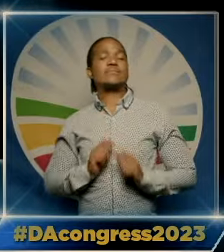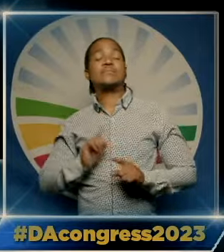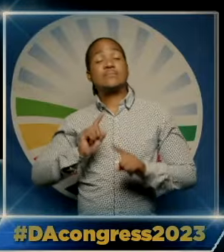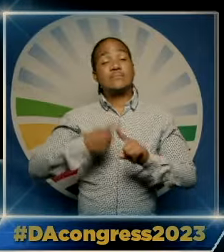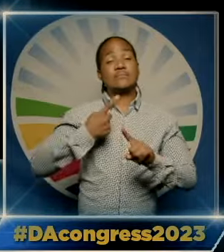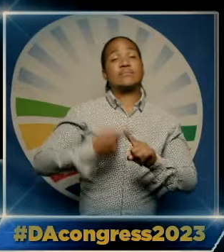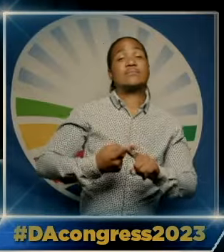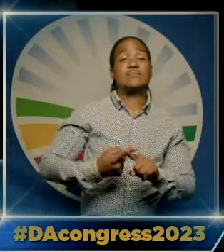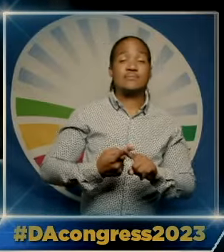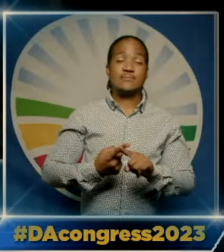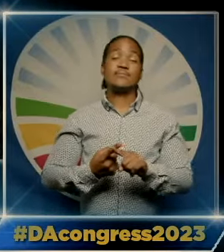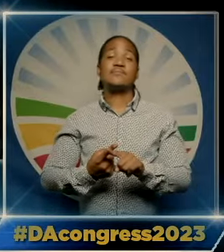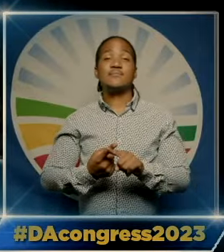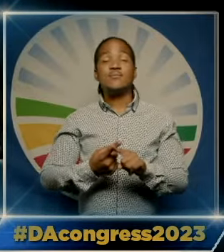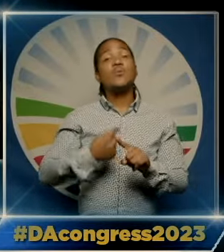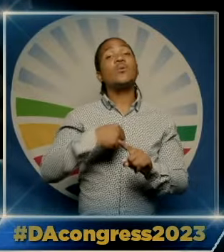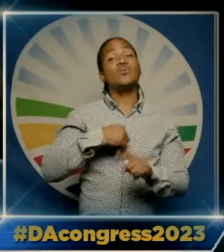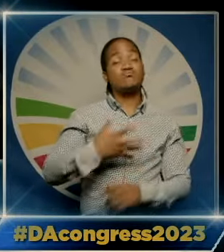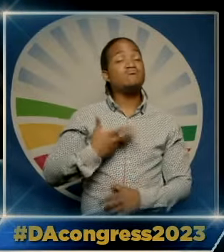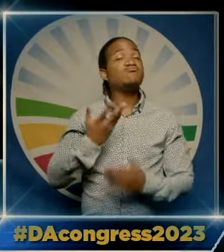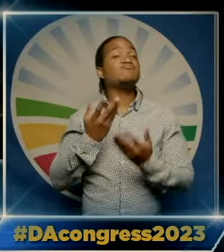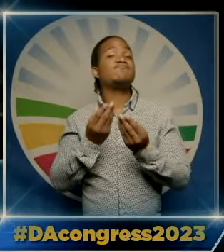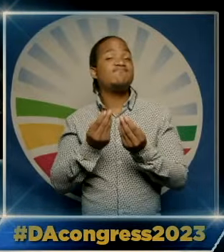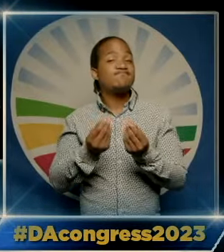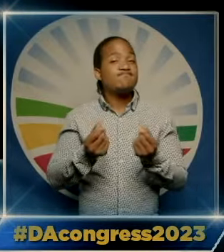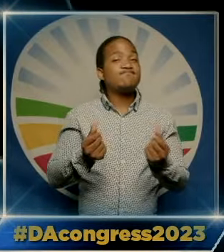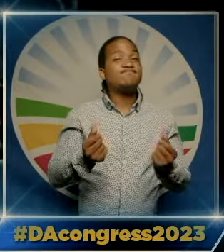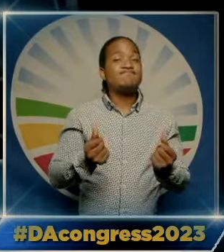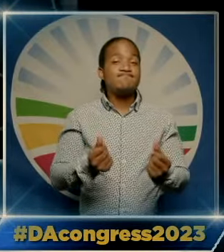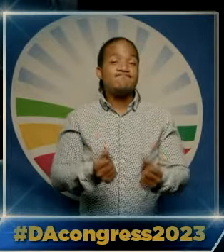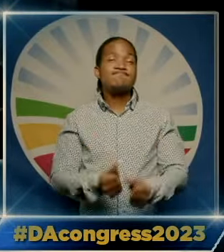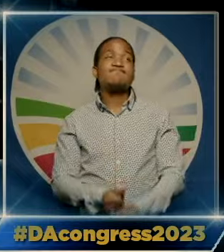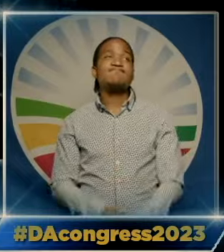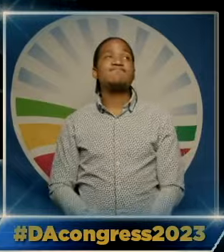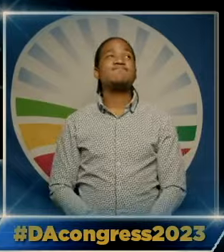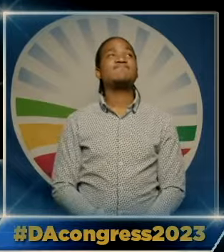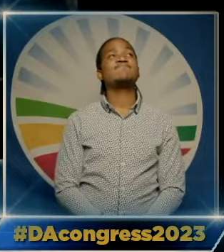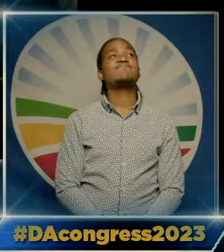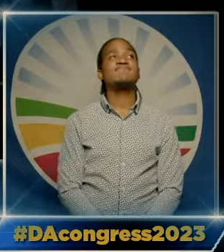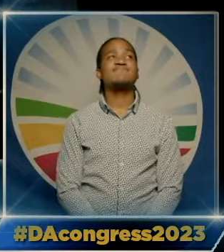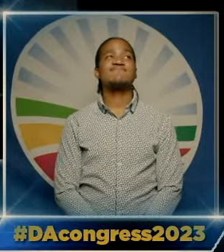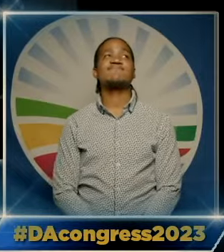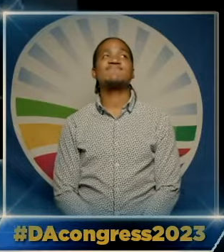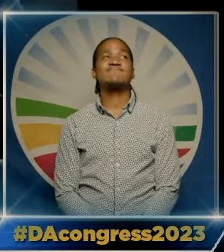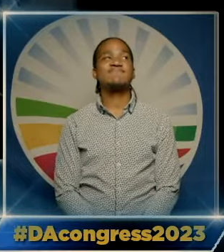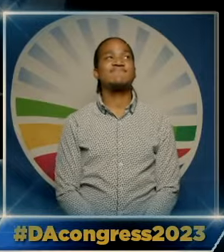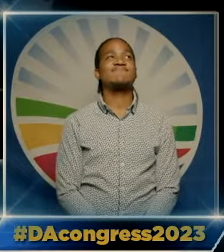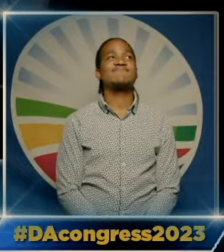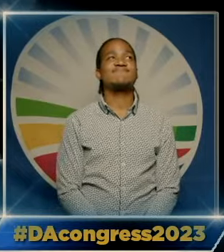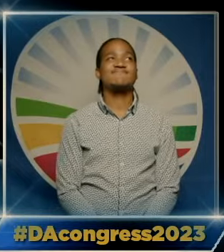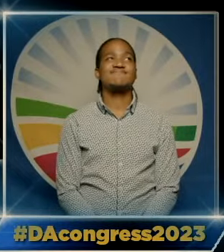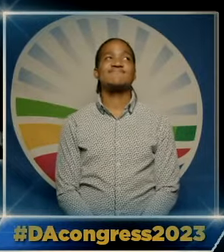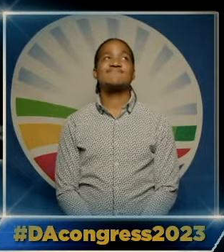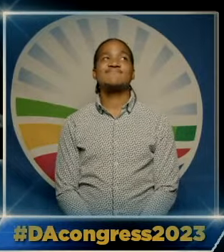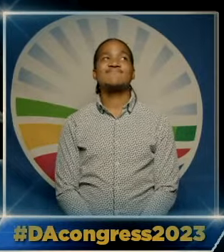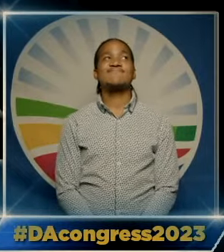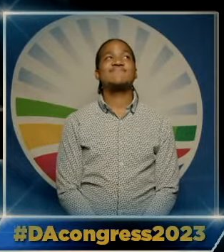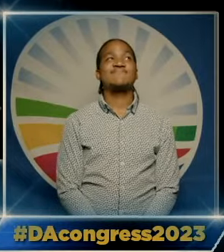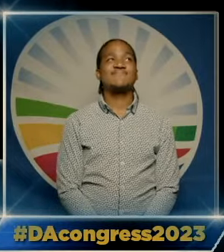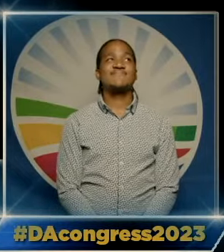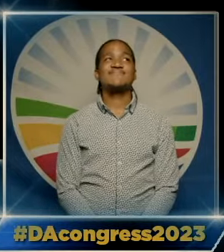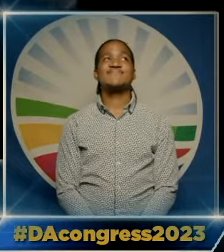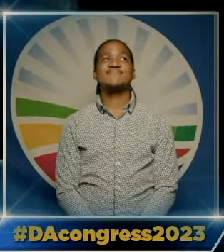excuses. My people want solutions. Nou kyk jy ons moet die verandering. Nie mense wat kom praat, die kom help met die change. We nie na